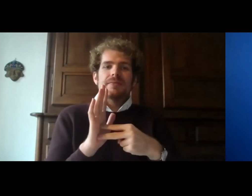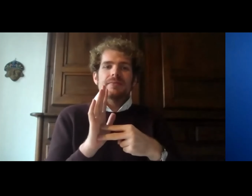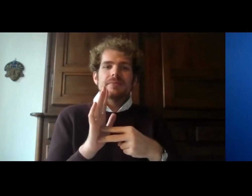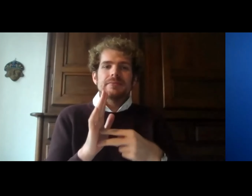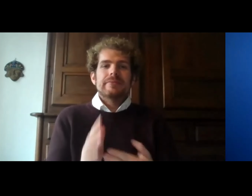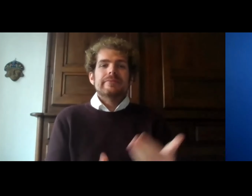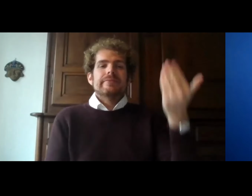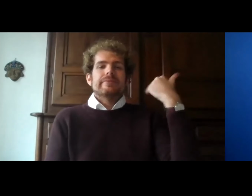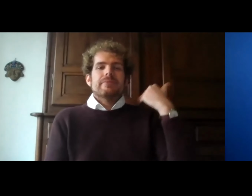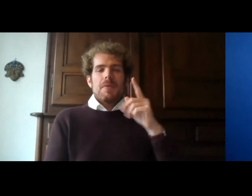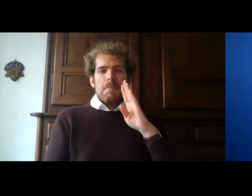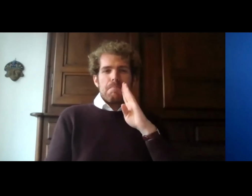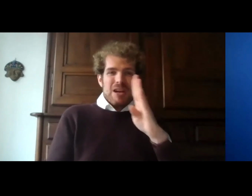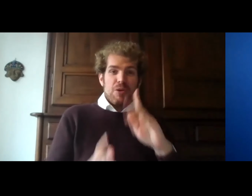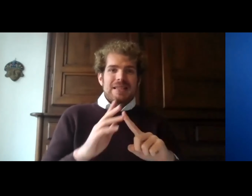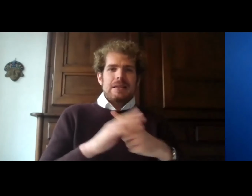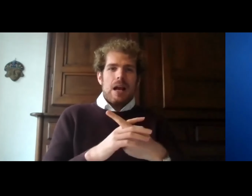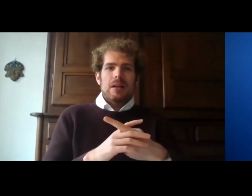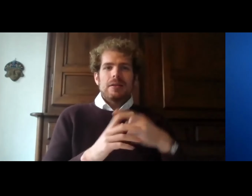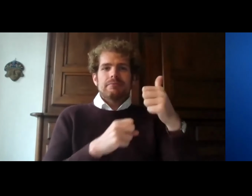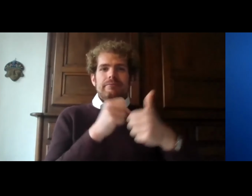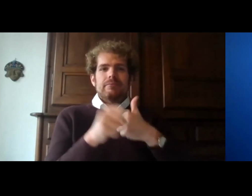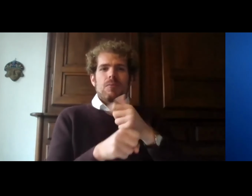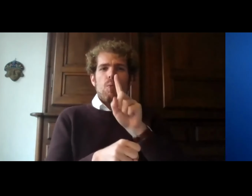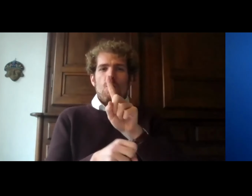been marginalized and segregated.